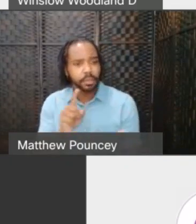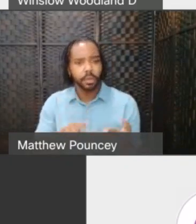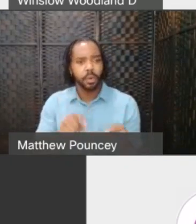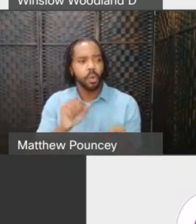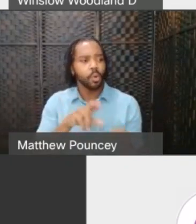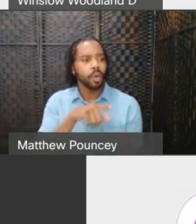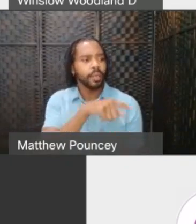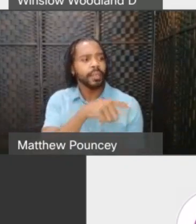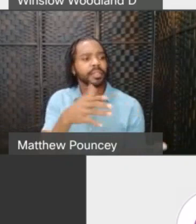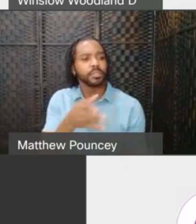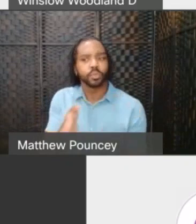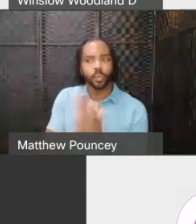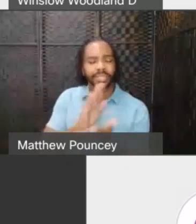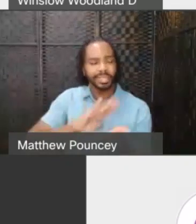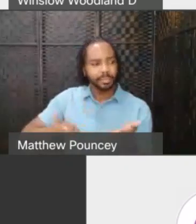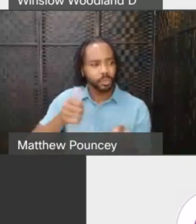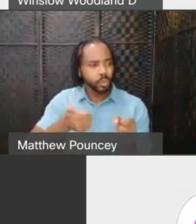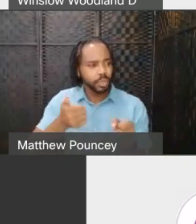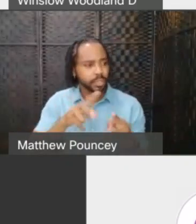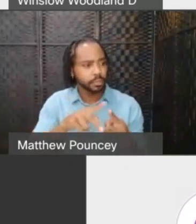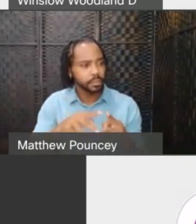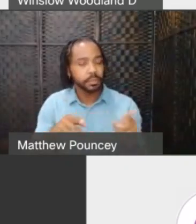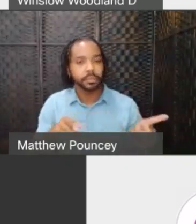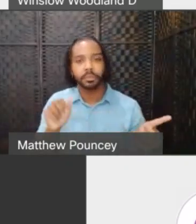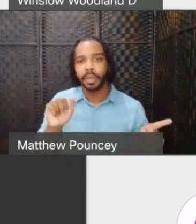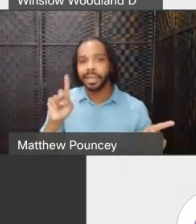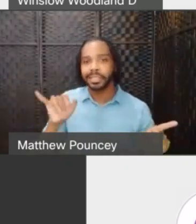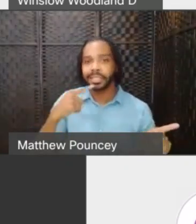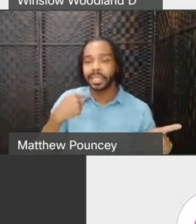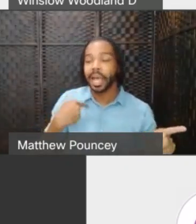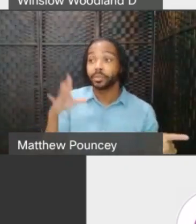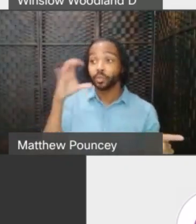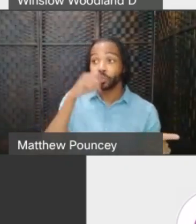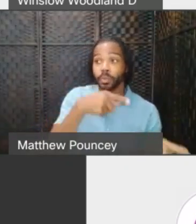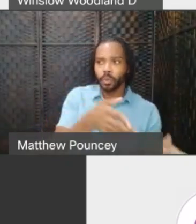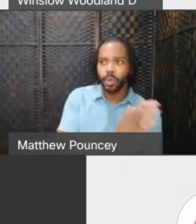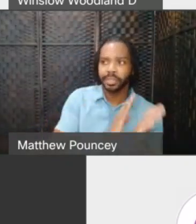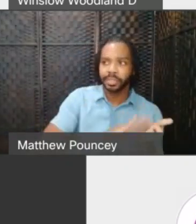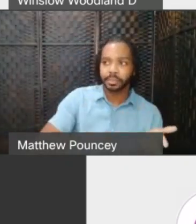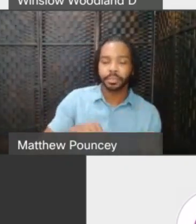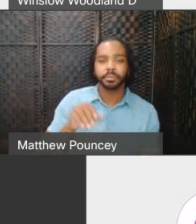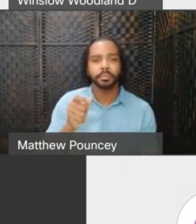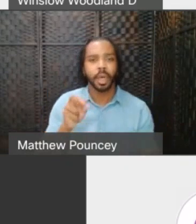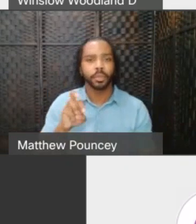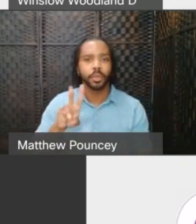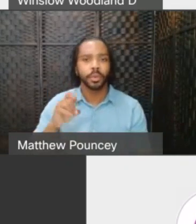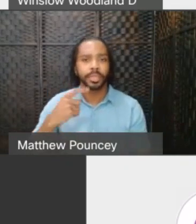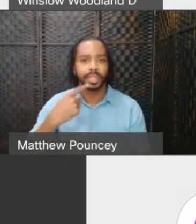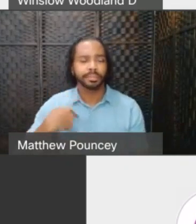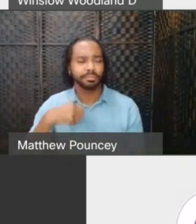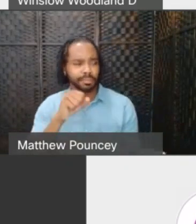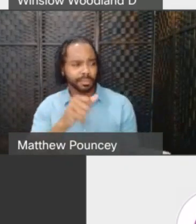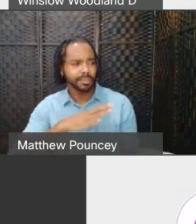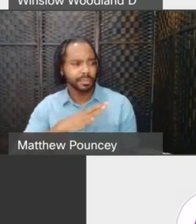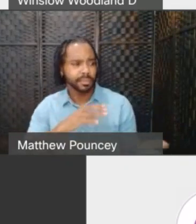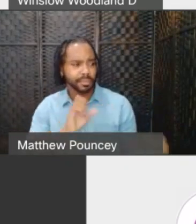have requested an exemption? I assume that they have requested an exemption. Oh, yes, that can be placed. That's fine. If that person wants